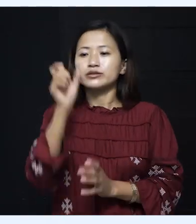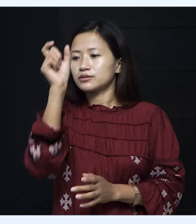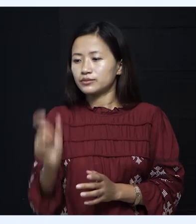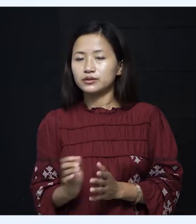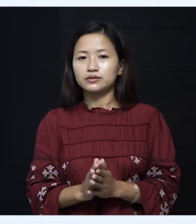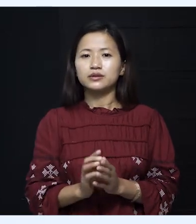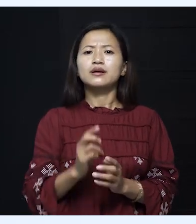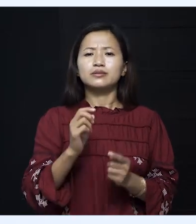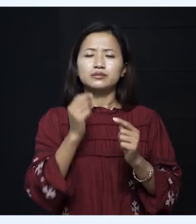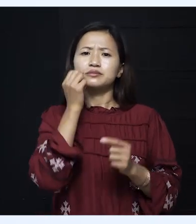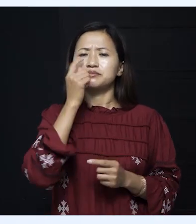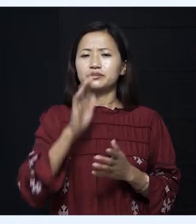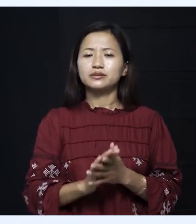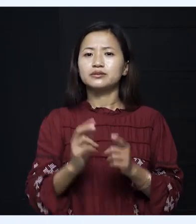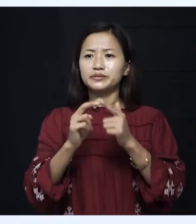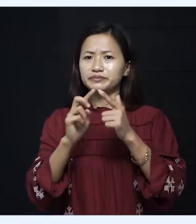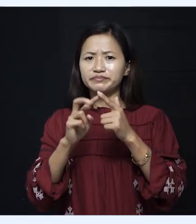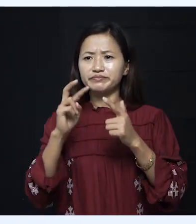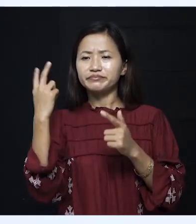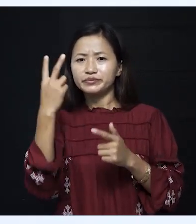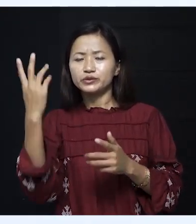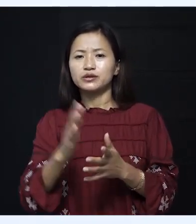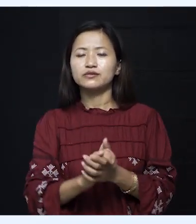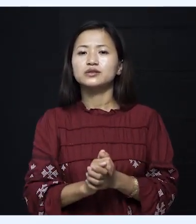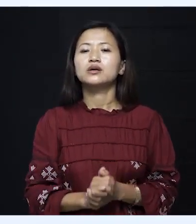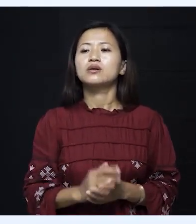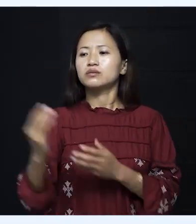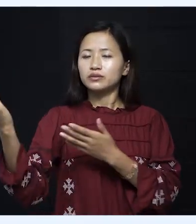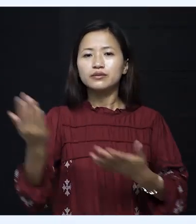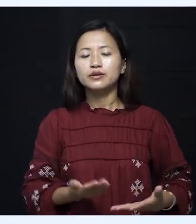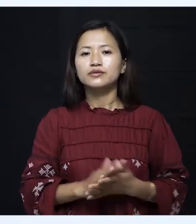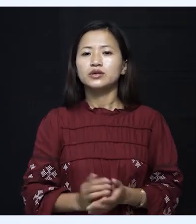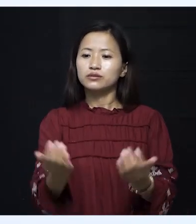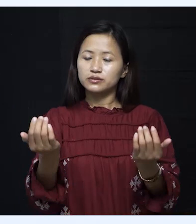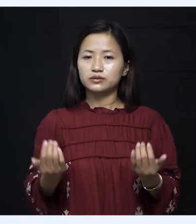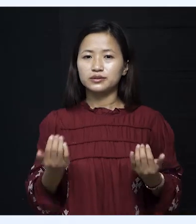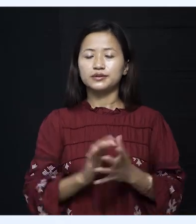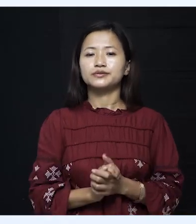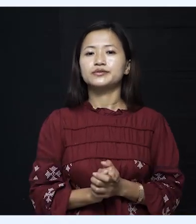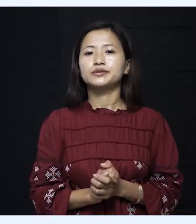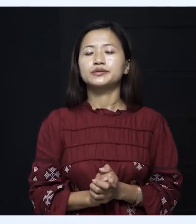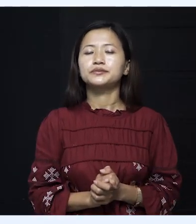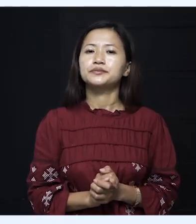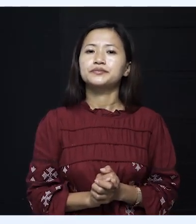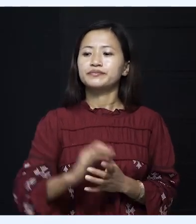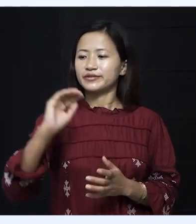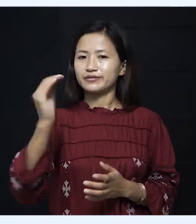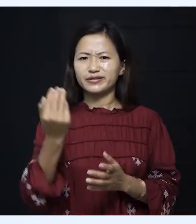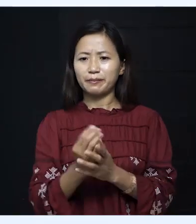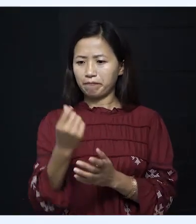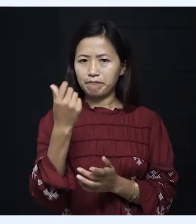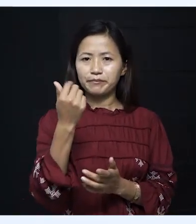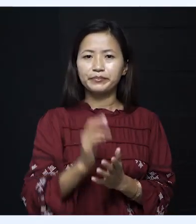or the parents are traveling, and by the time the parents arrived, he would have saved some money.